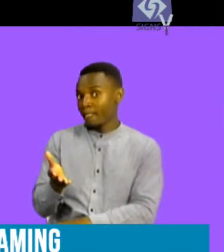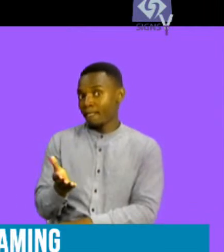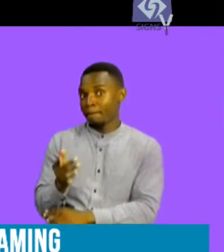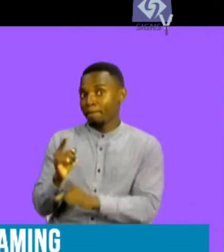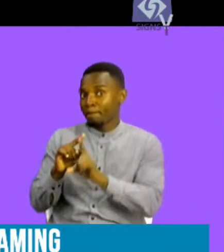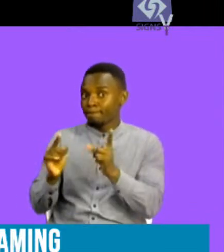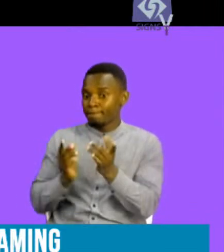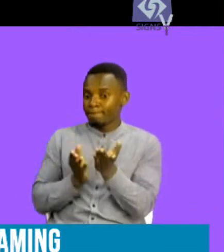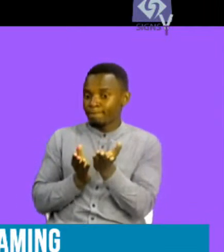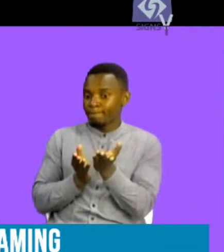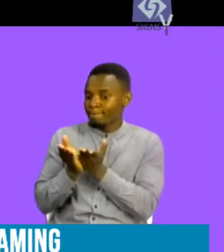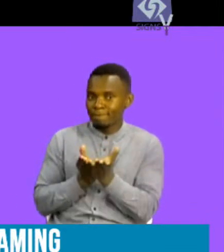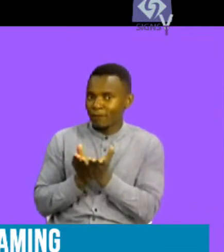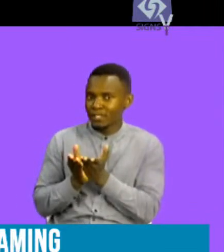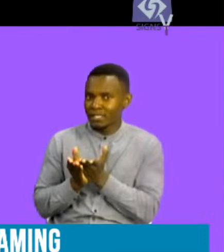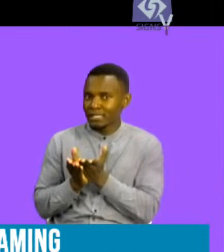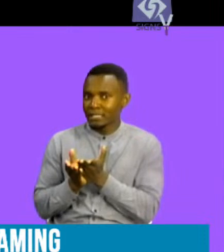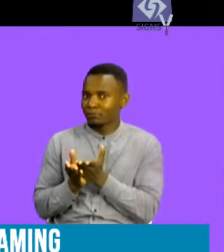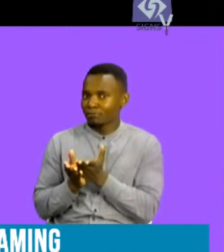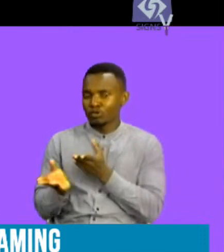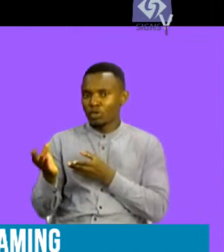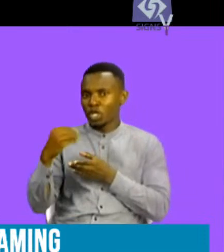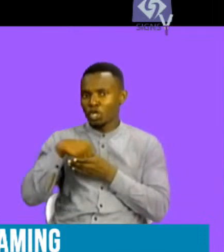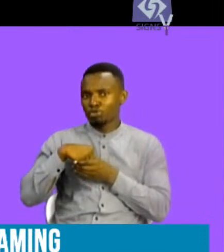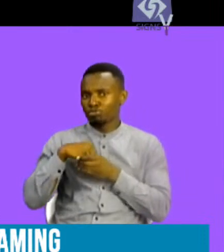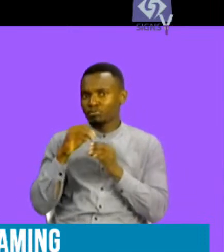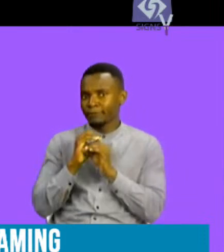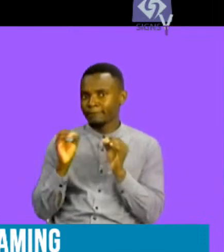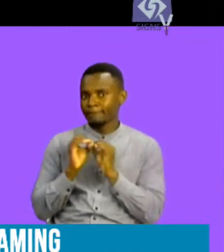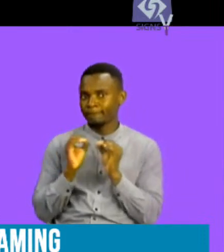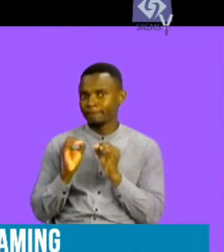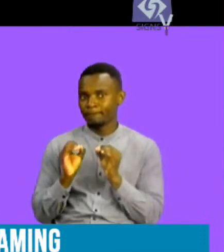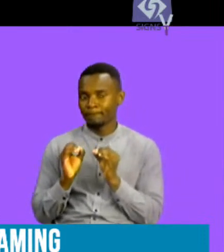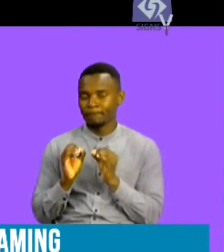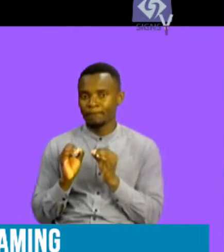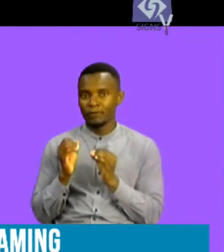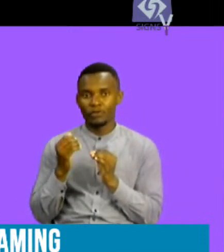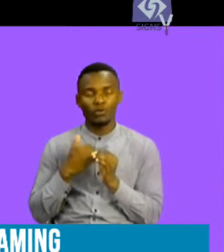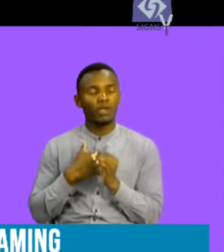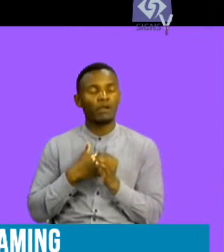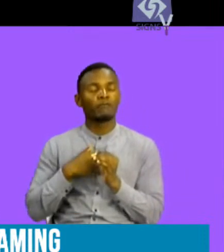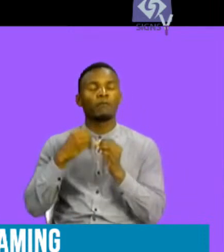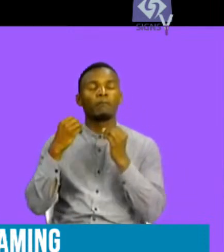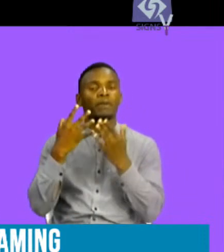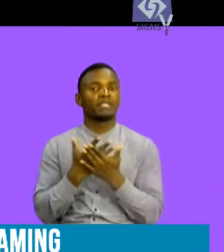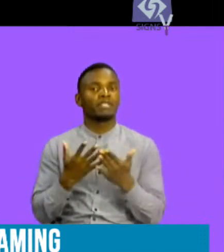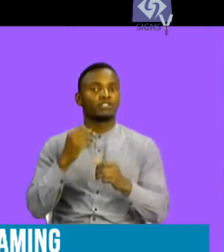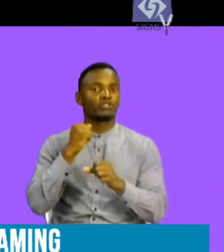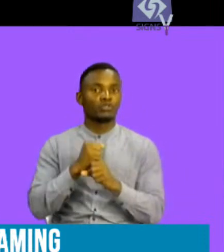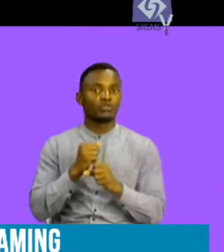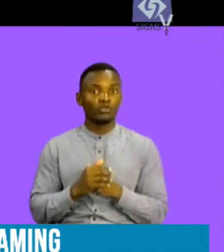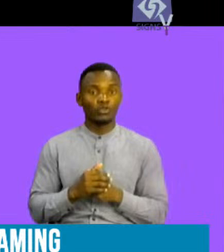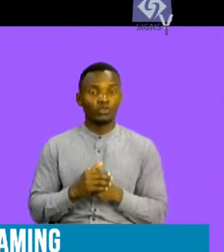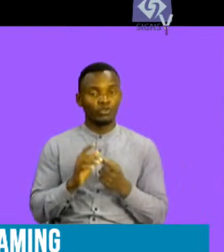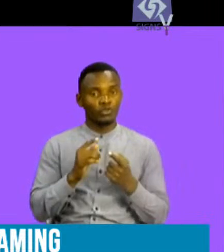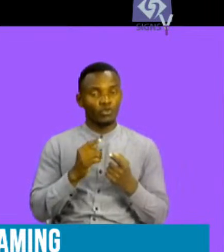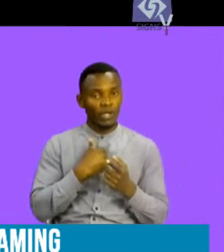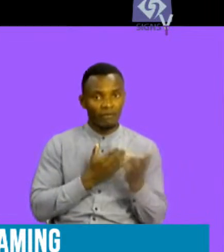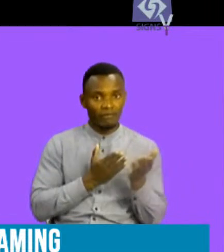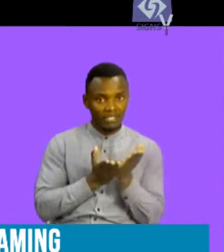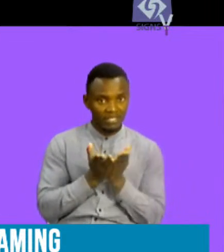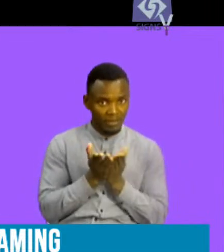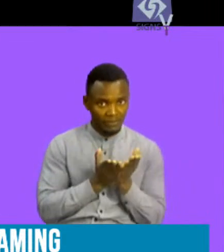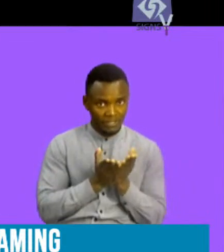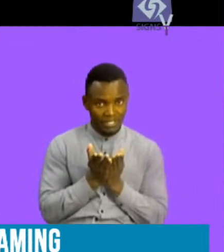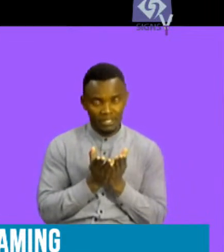the services do not accommodate. It's not accommodating. So there is a lot to be done. So there are services,